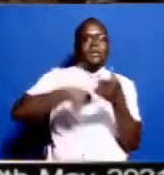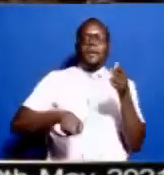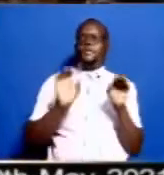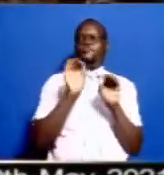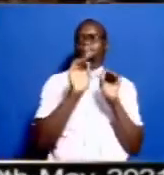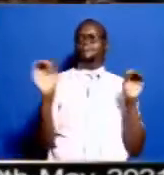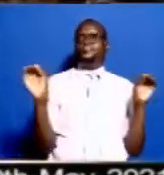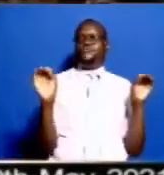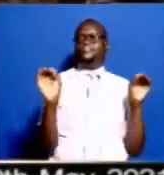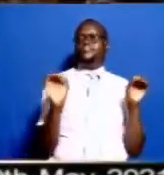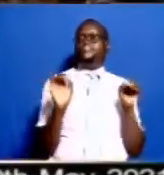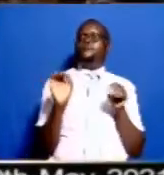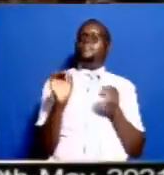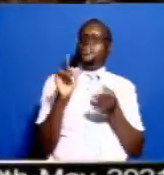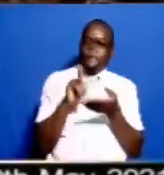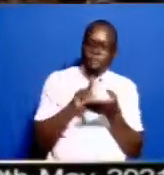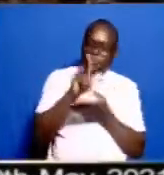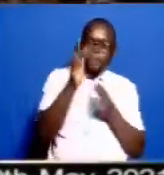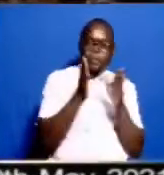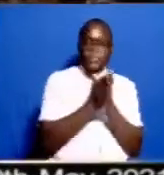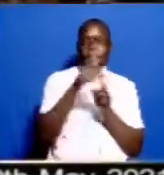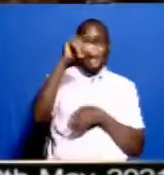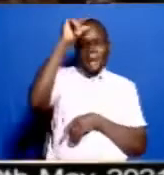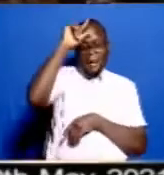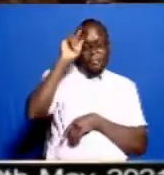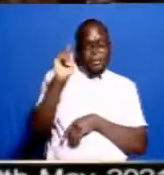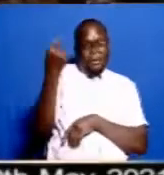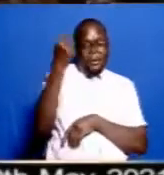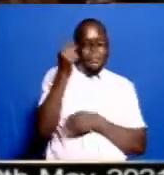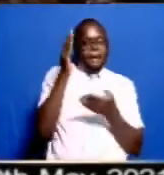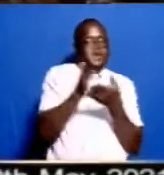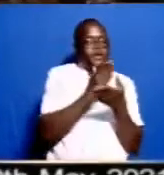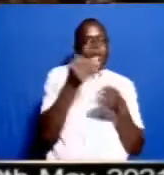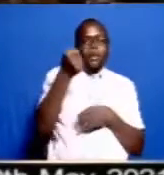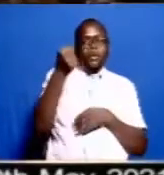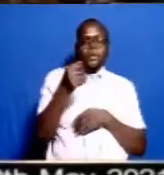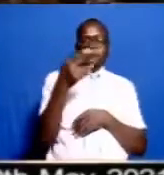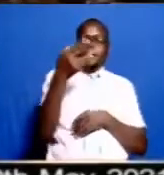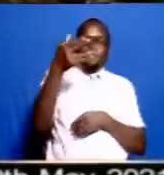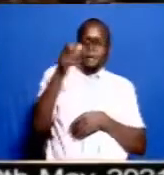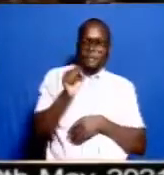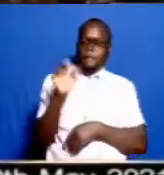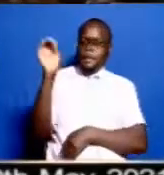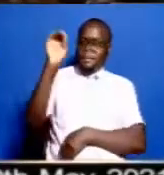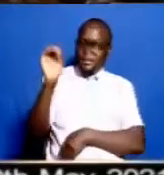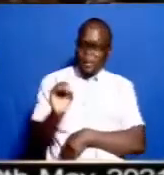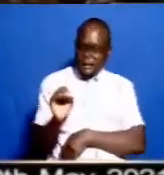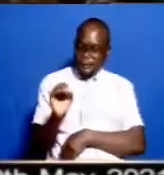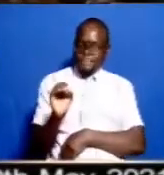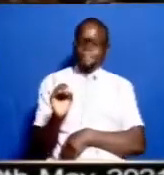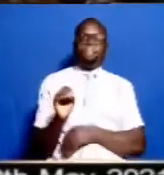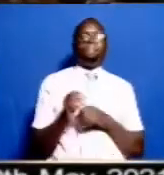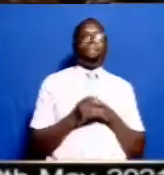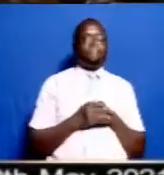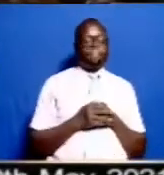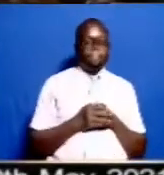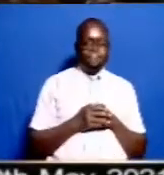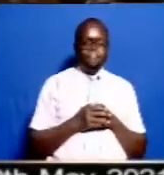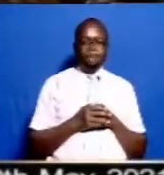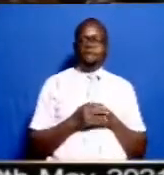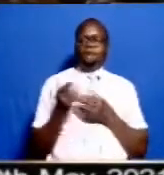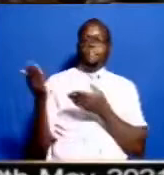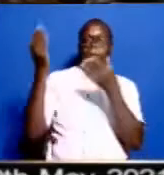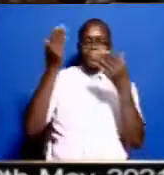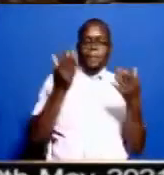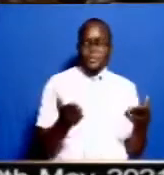tax for airlines with Government of Kenya shareholding of at least 45% and its subsidiaries, laid